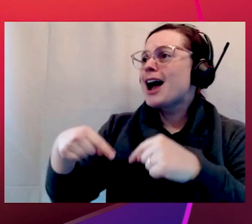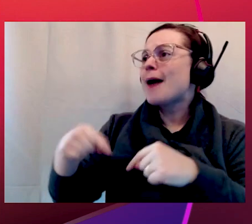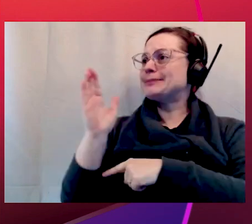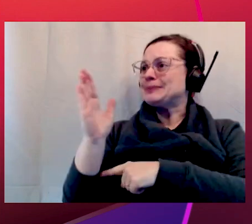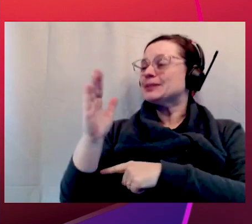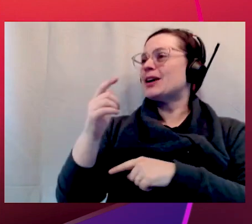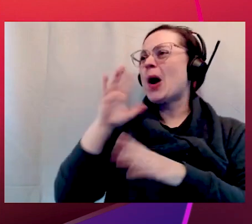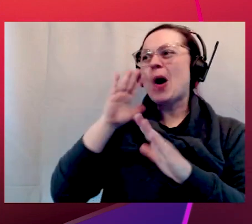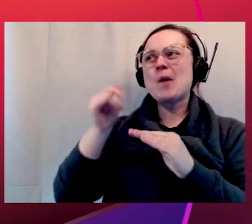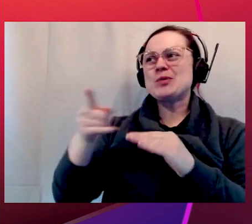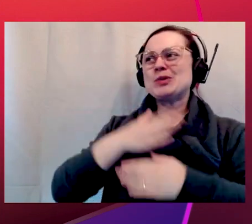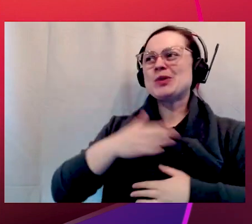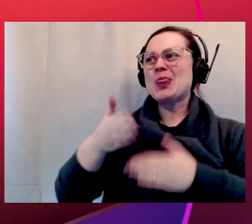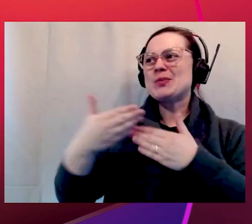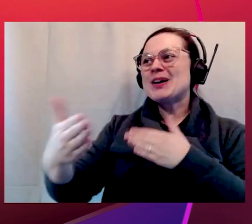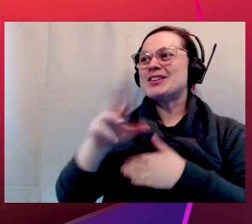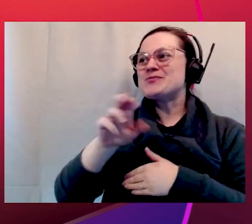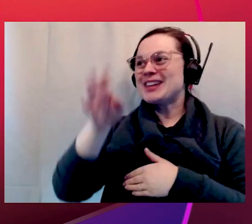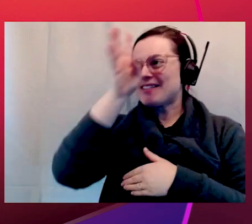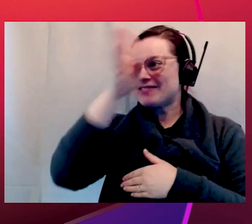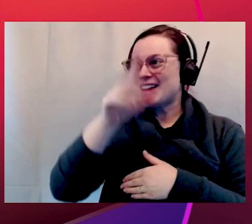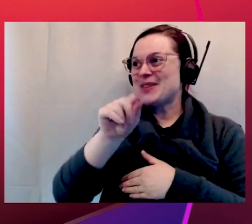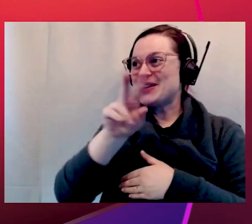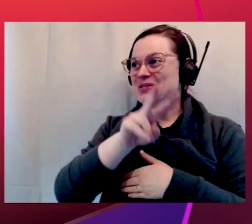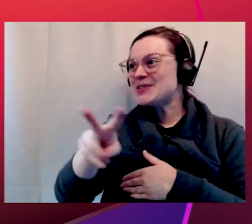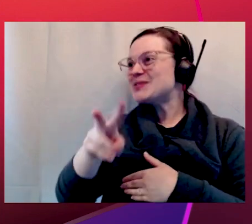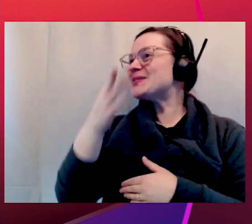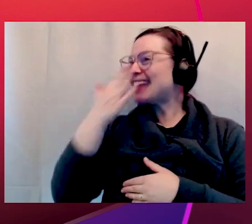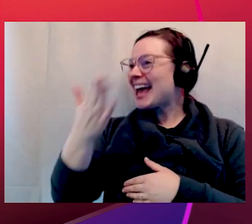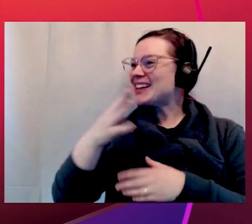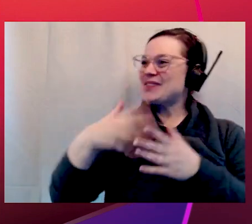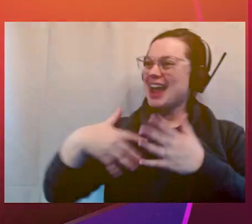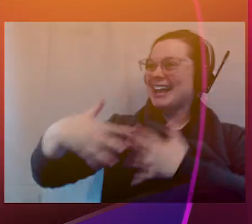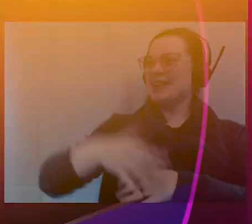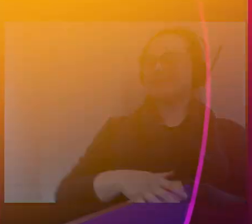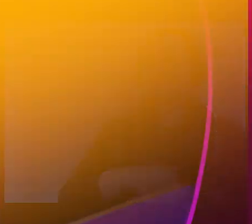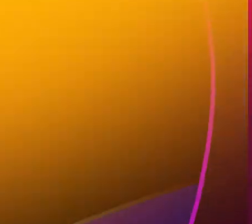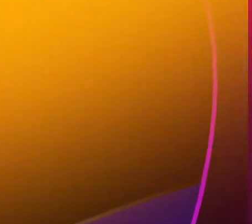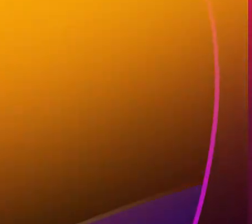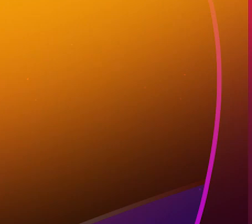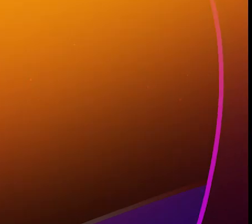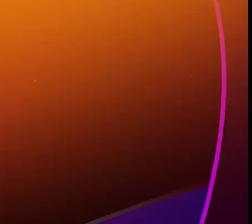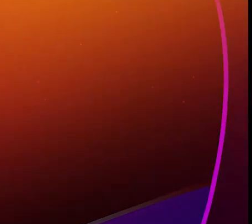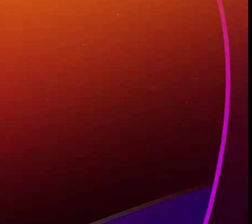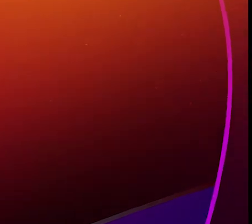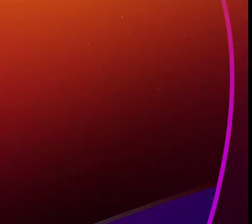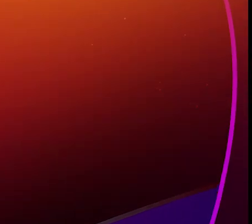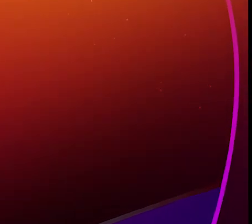reInvent 2022. AM, thanks for hanging out. Always and here. We will be right back with our next segment.